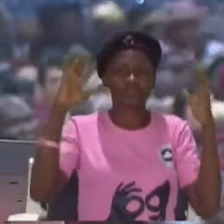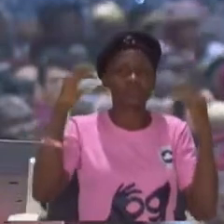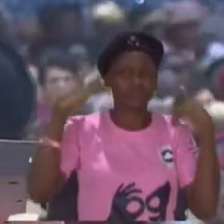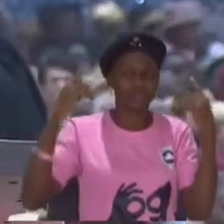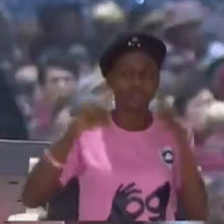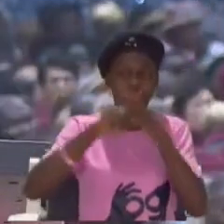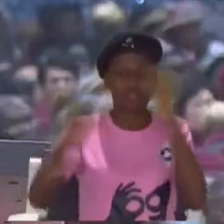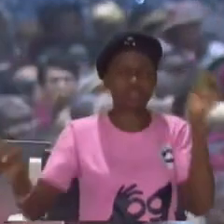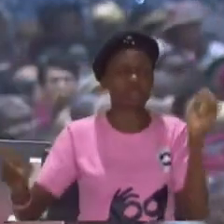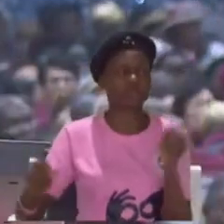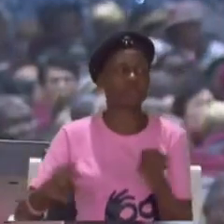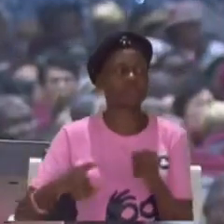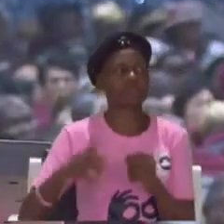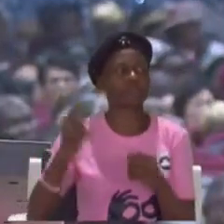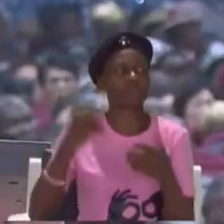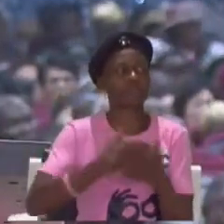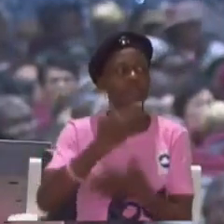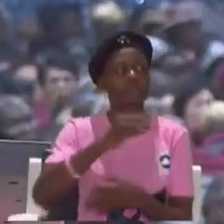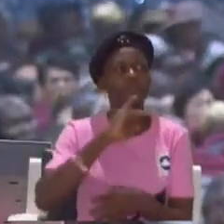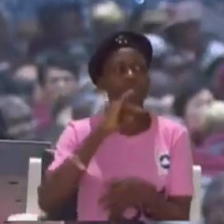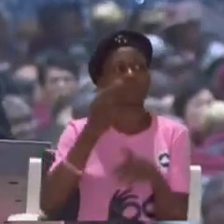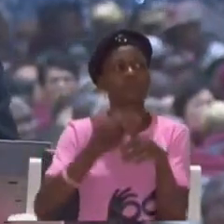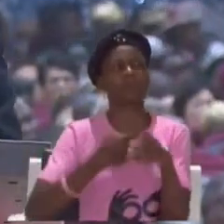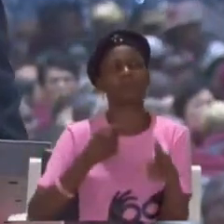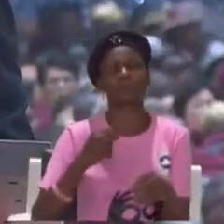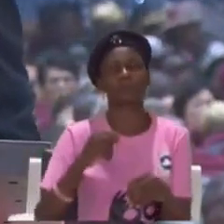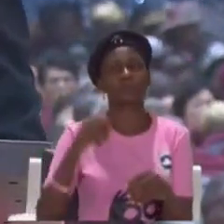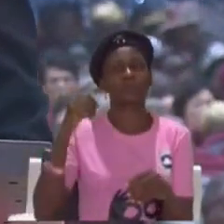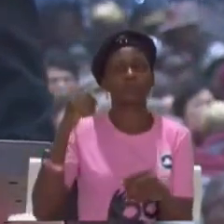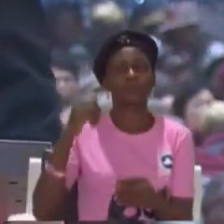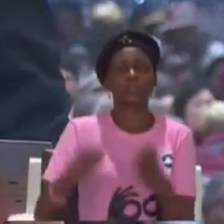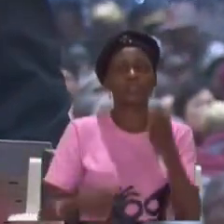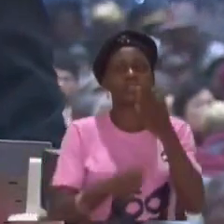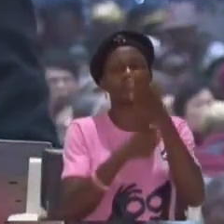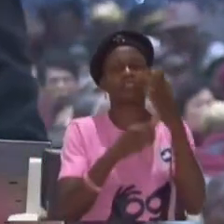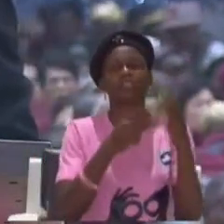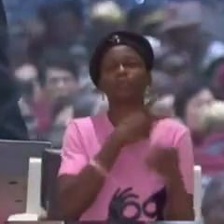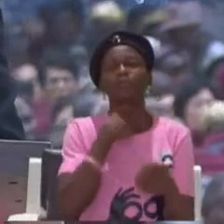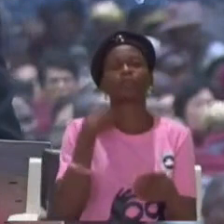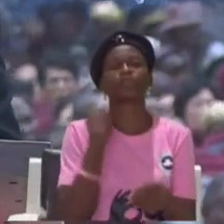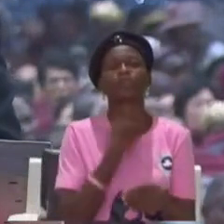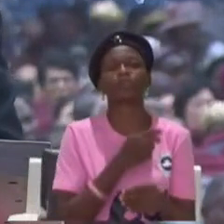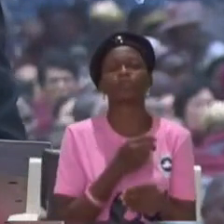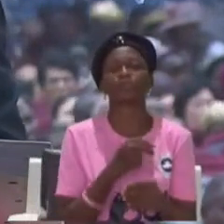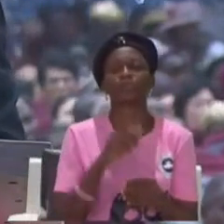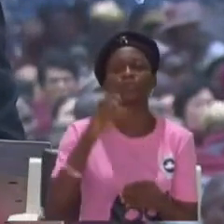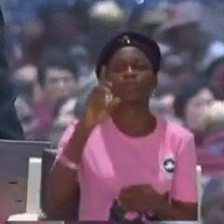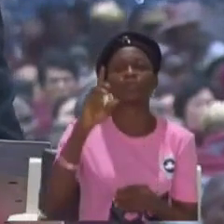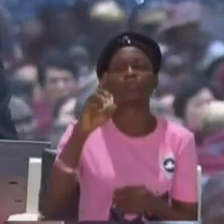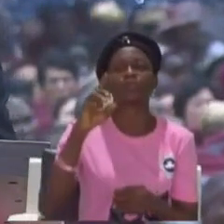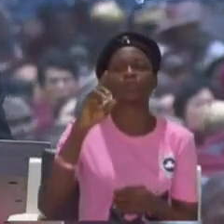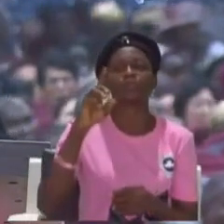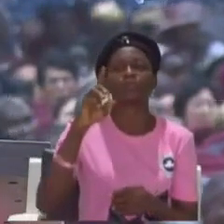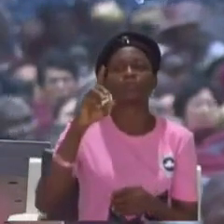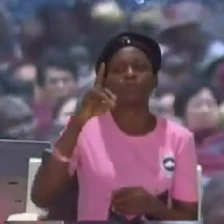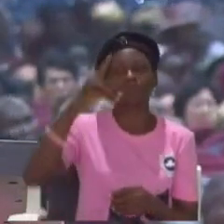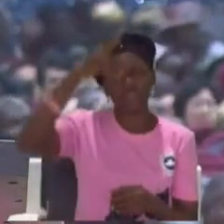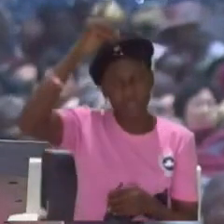The next is from Assistant Pastor Davo, Daniel